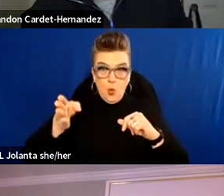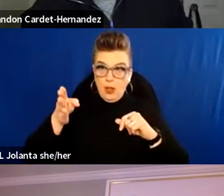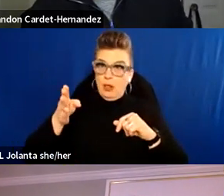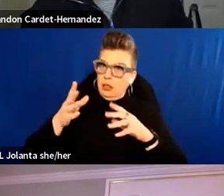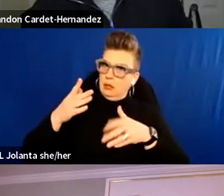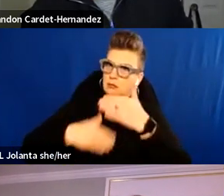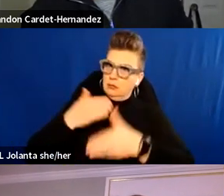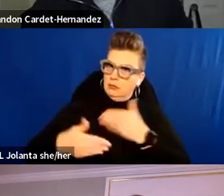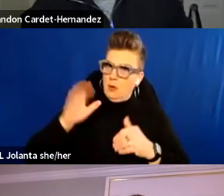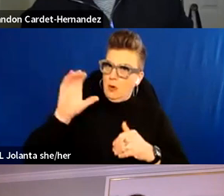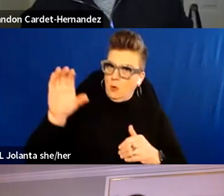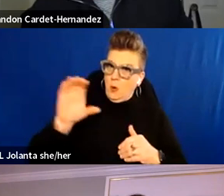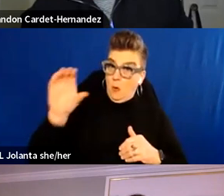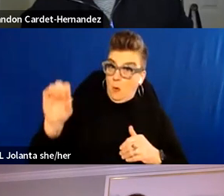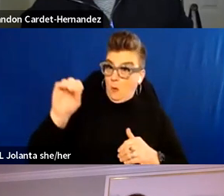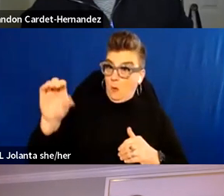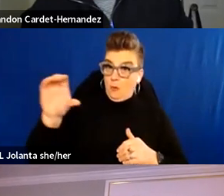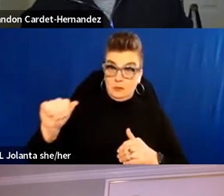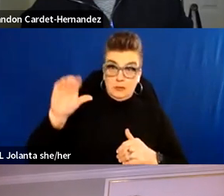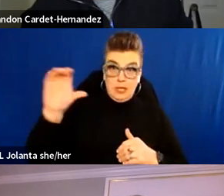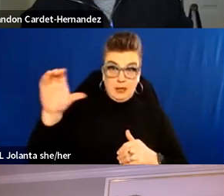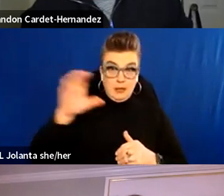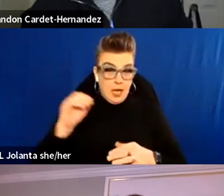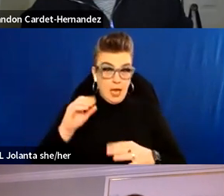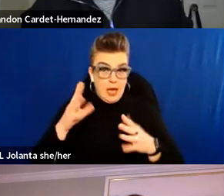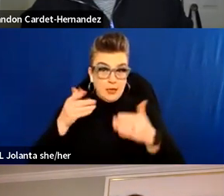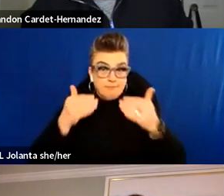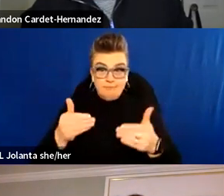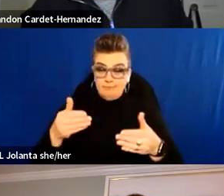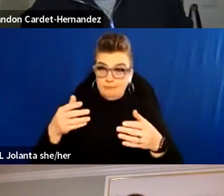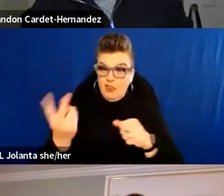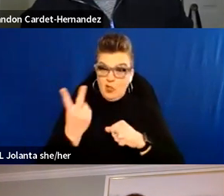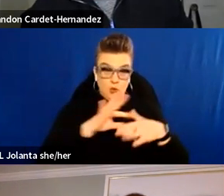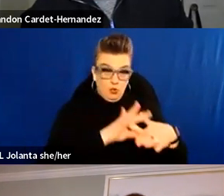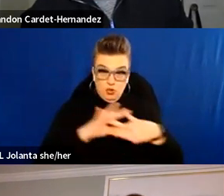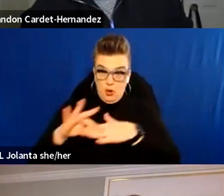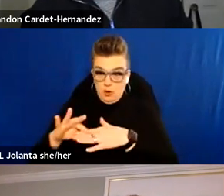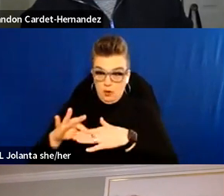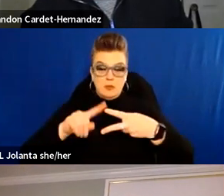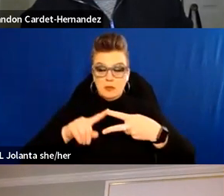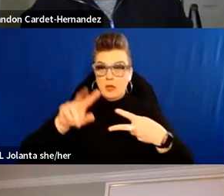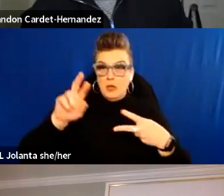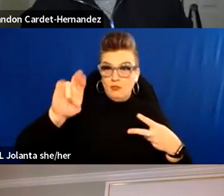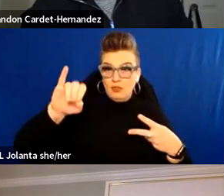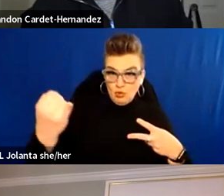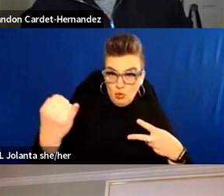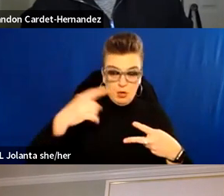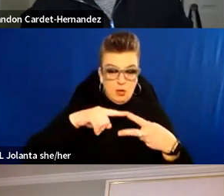working on the two big chunks in terms of restorative justice um and the equity um